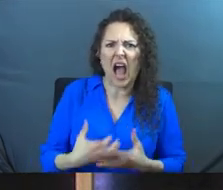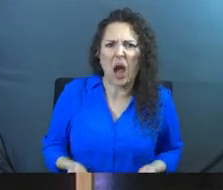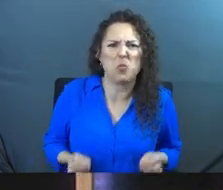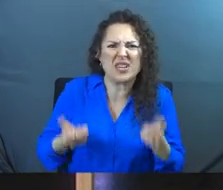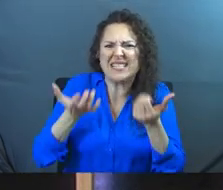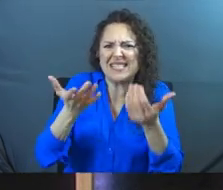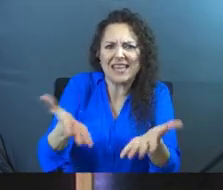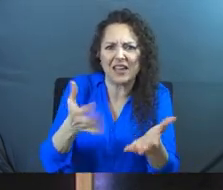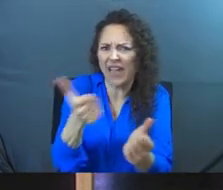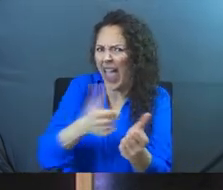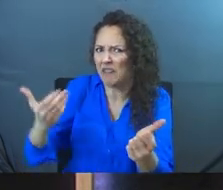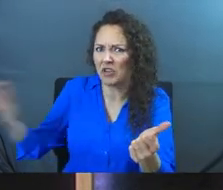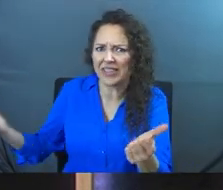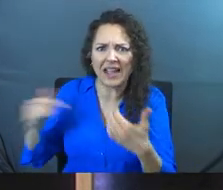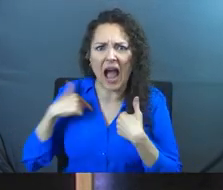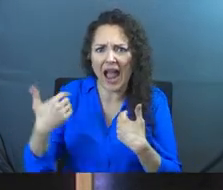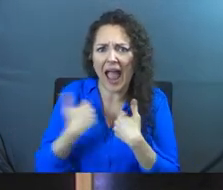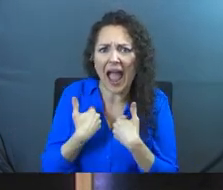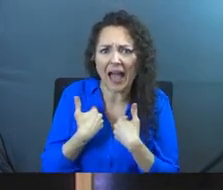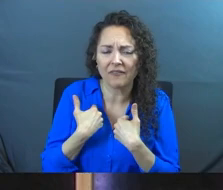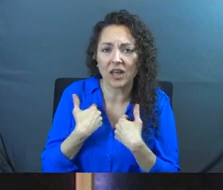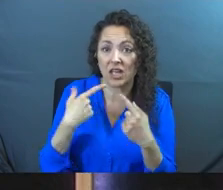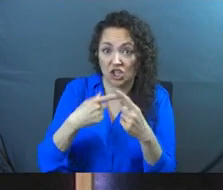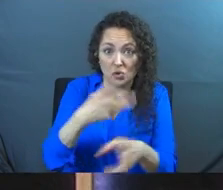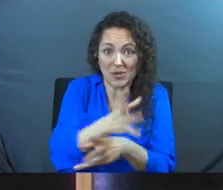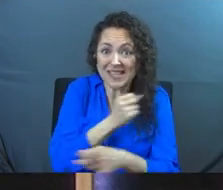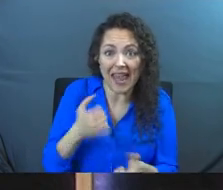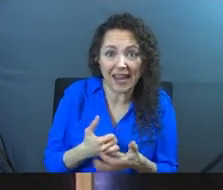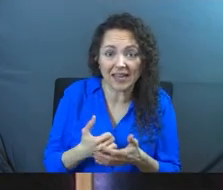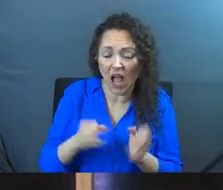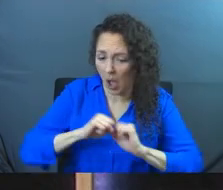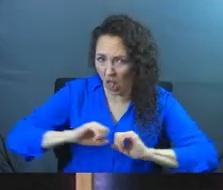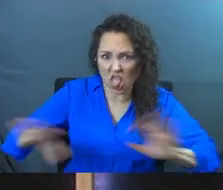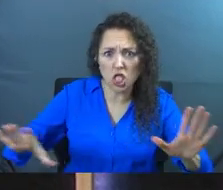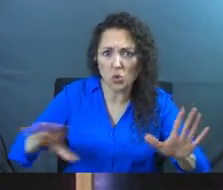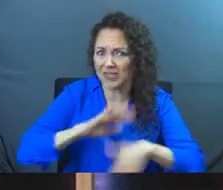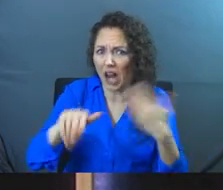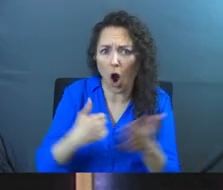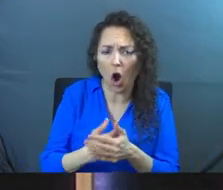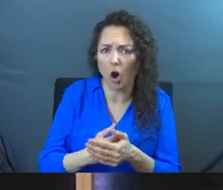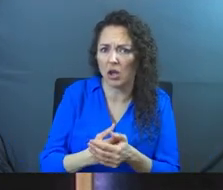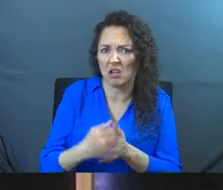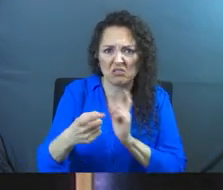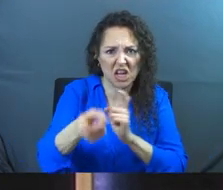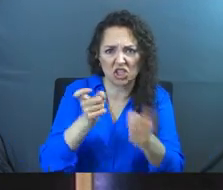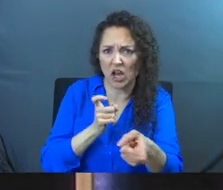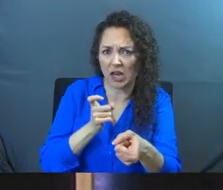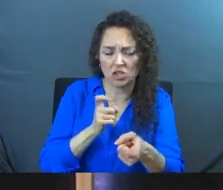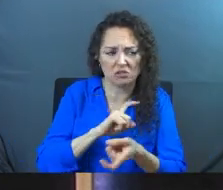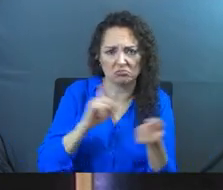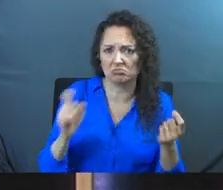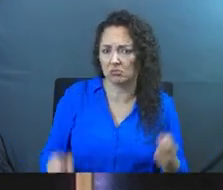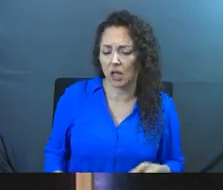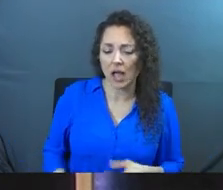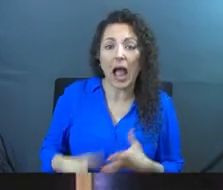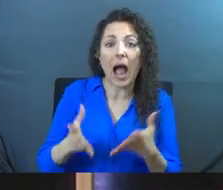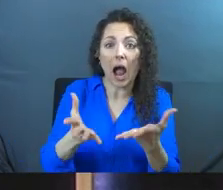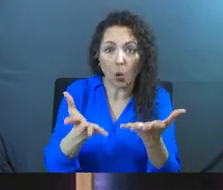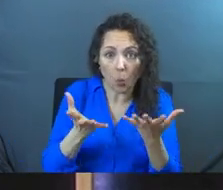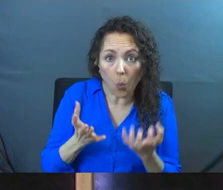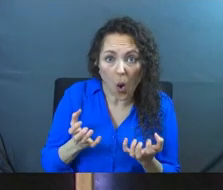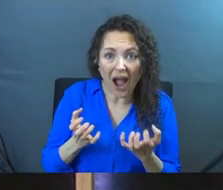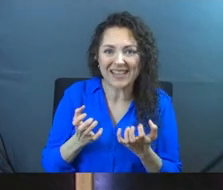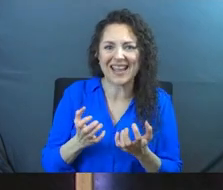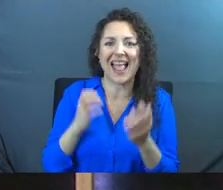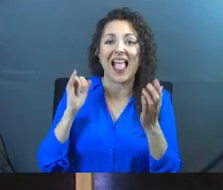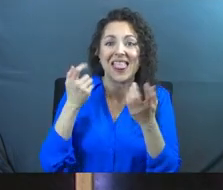everything to have it. If they have to lose it all, it's a happy trade for them. I need to make sure that I get this treasure that is